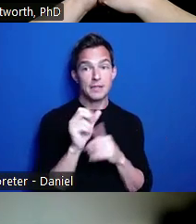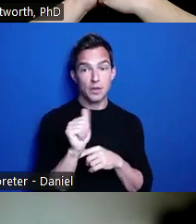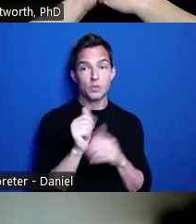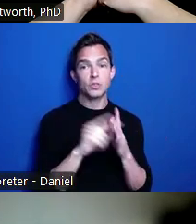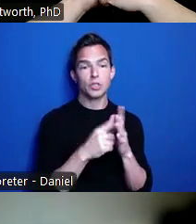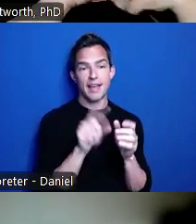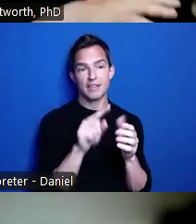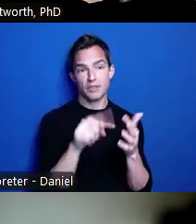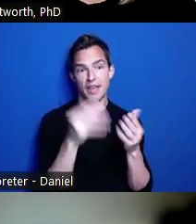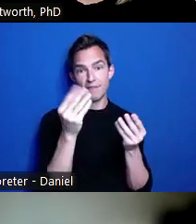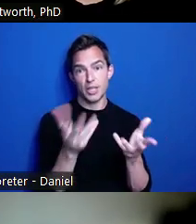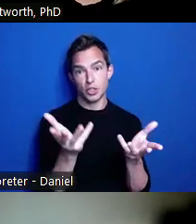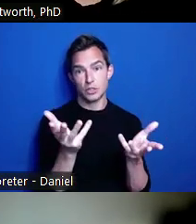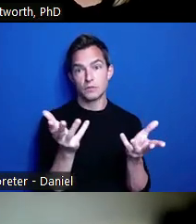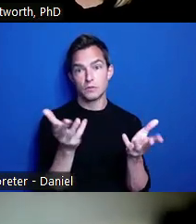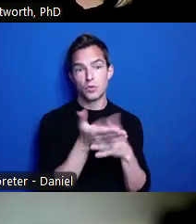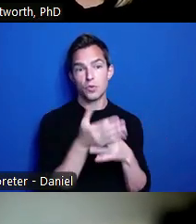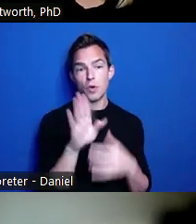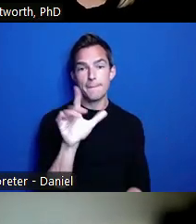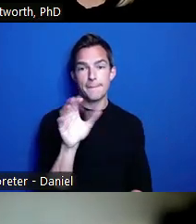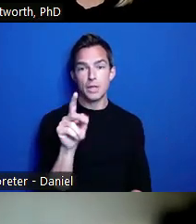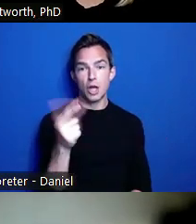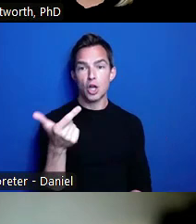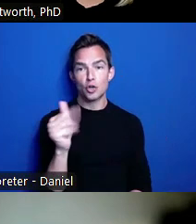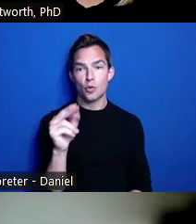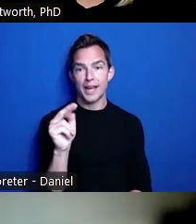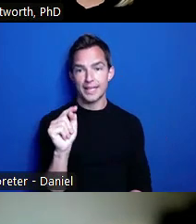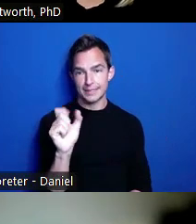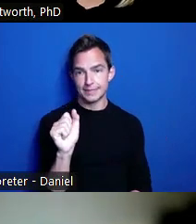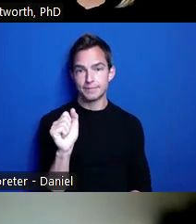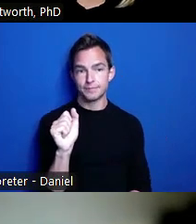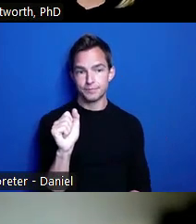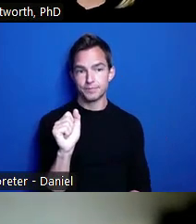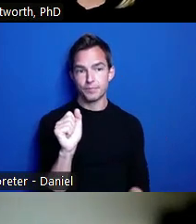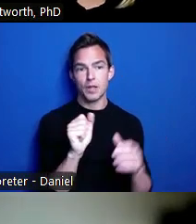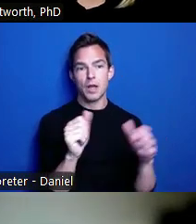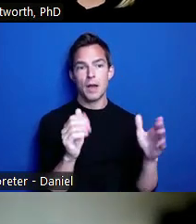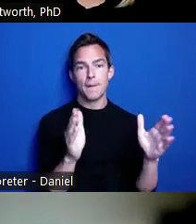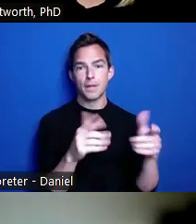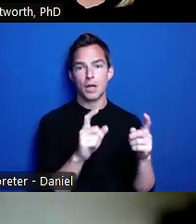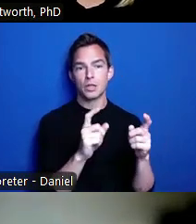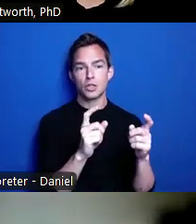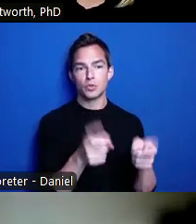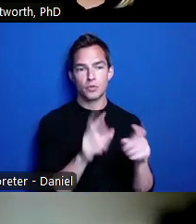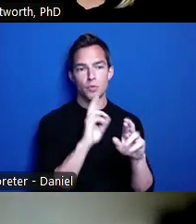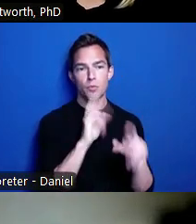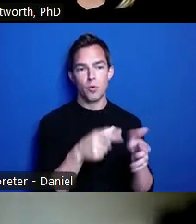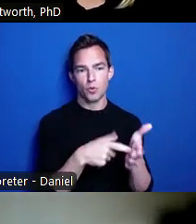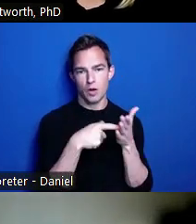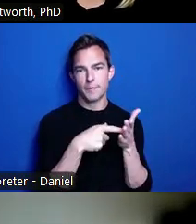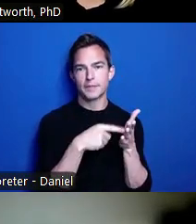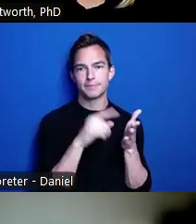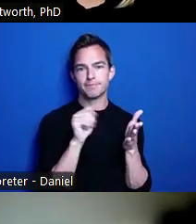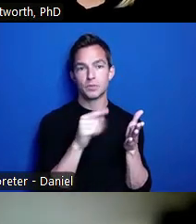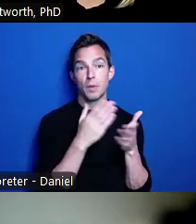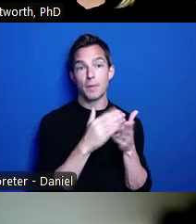of information through block grants, through block grant reporting requirements. And I actually, part